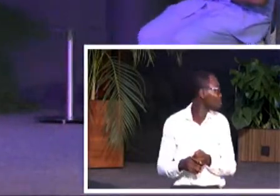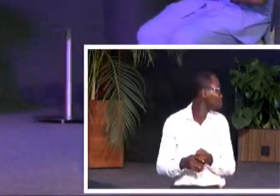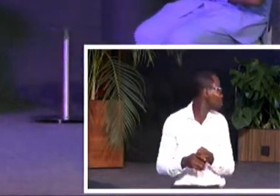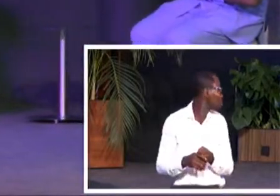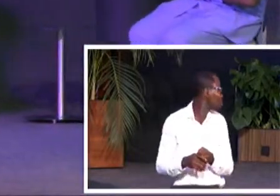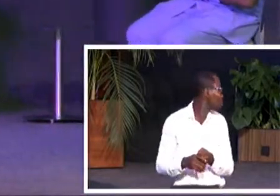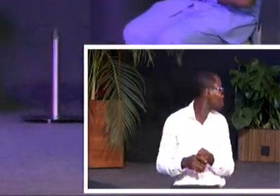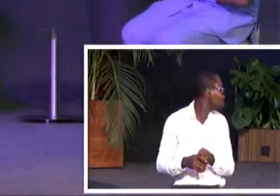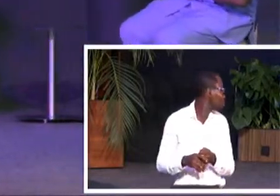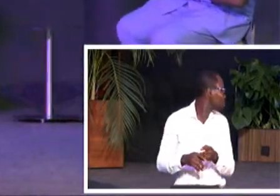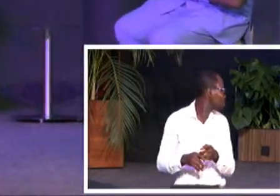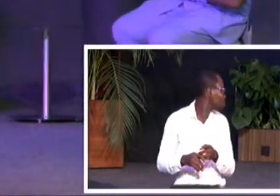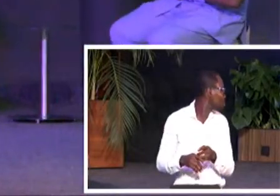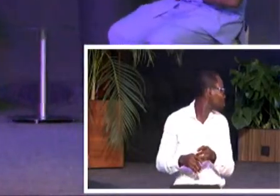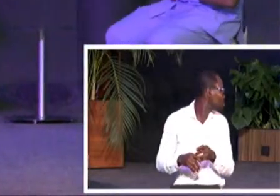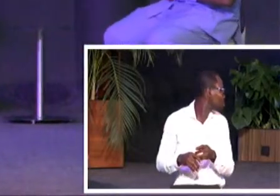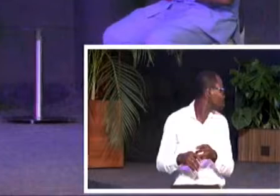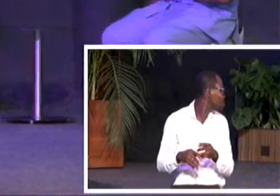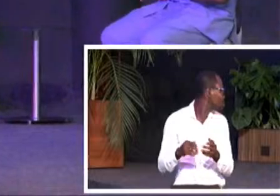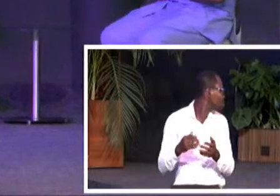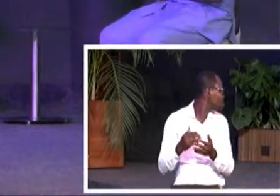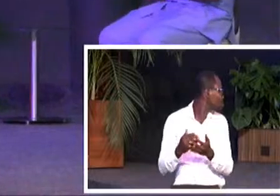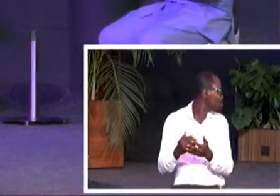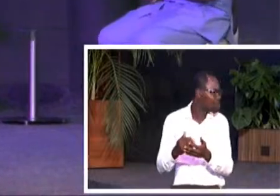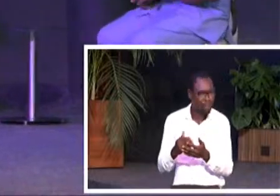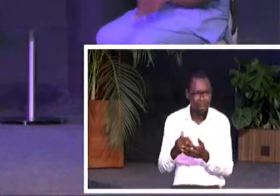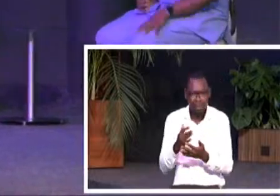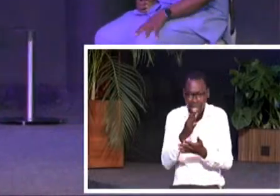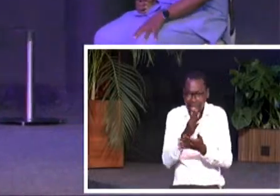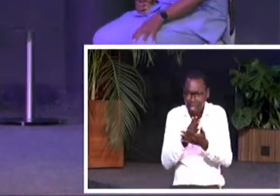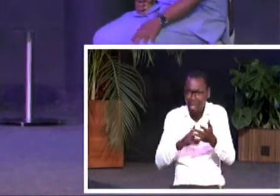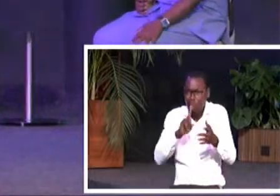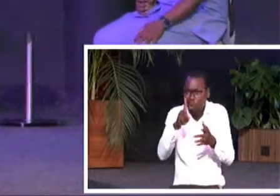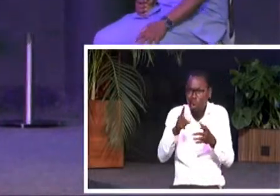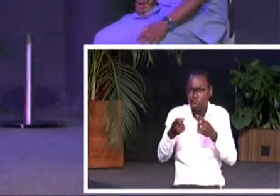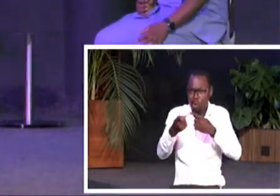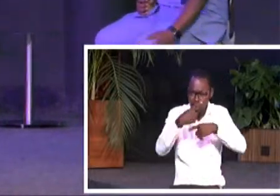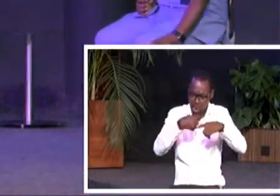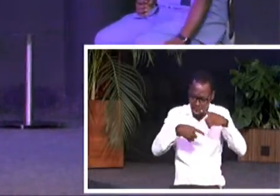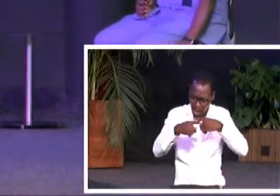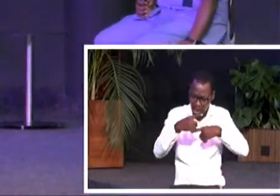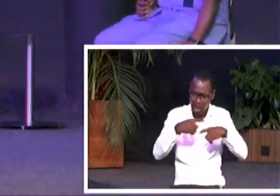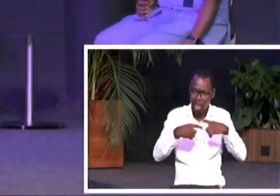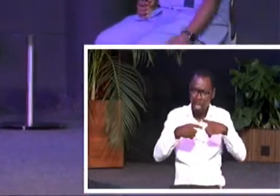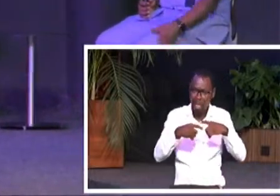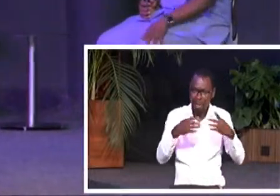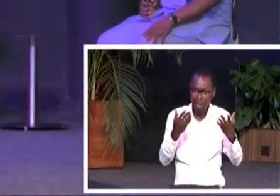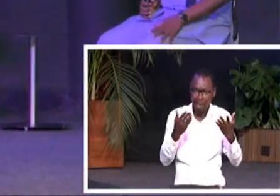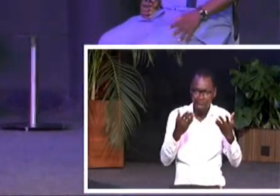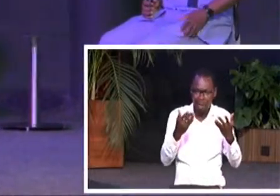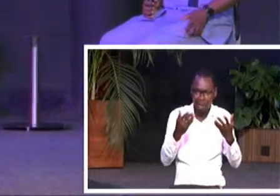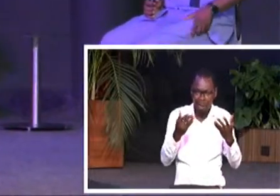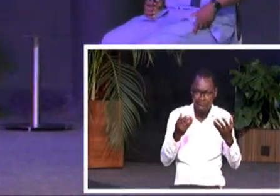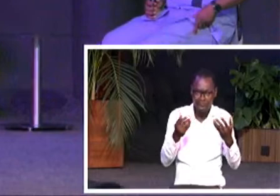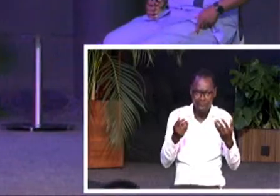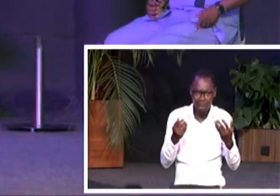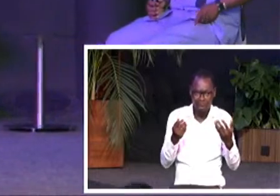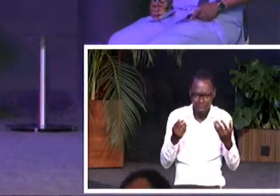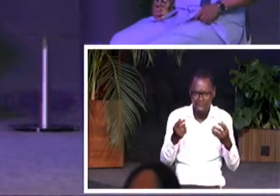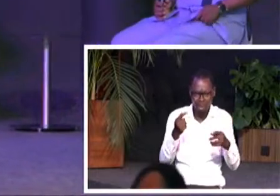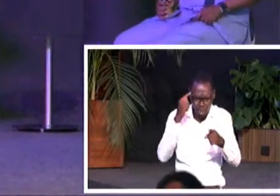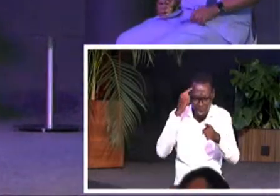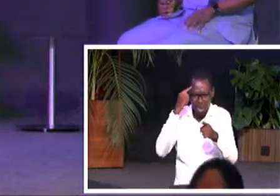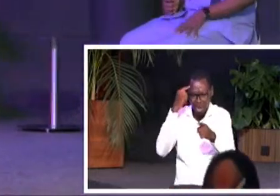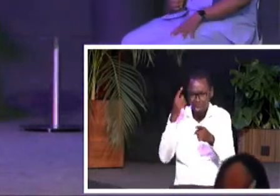telling myself, okay, there's someone who's doing the sign language. Can you imagine if they collaborate, if there was a situation